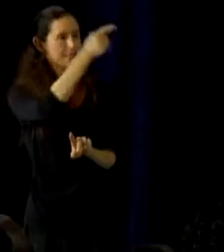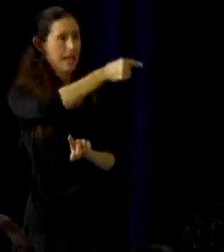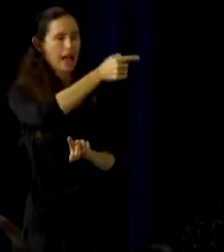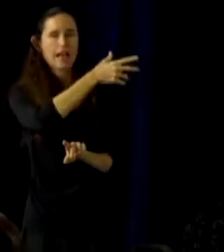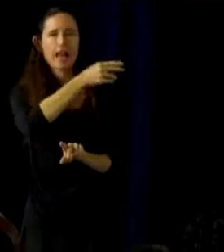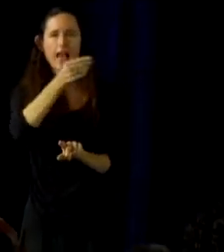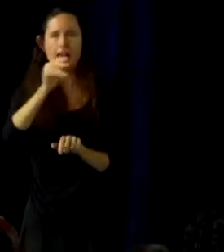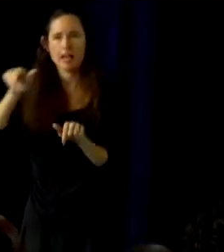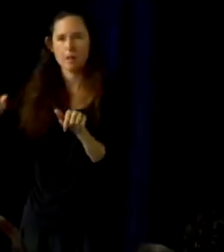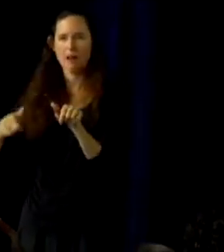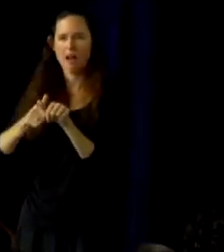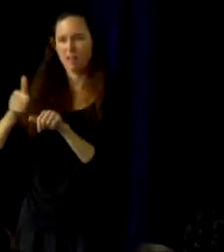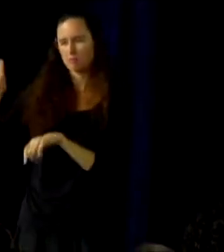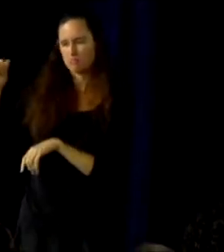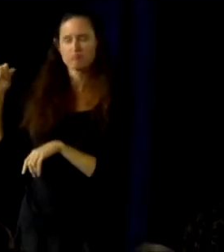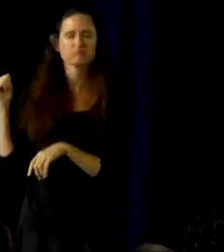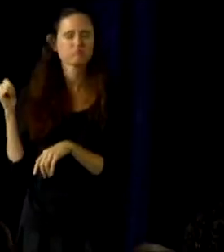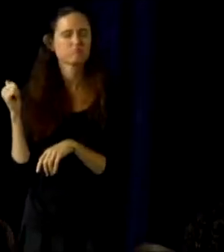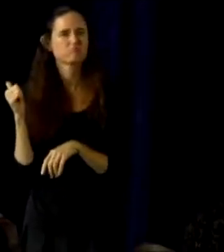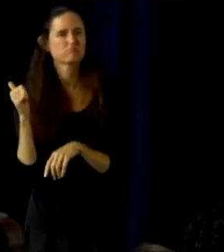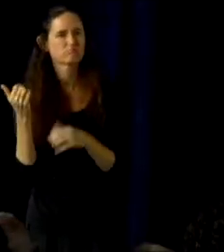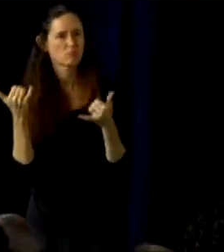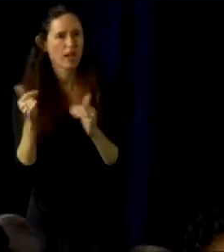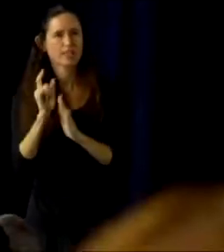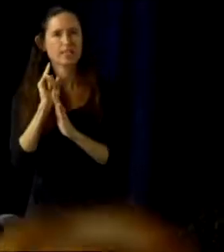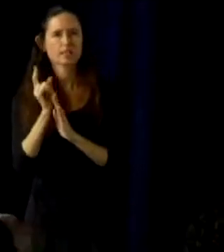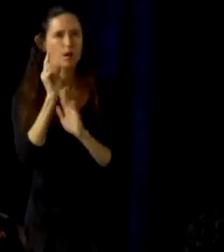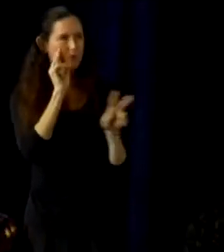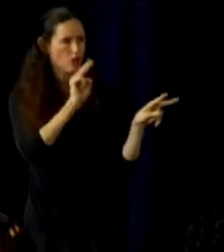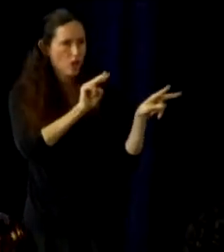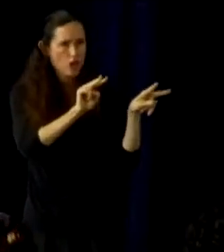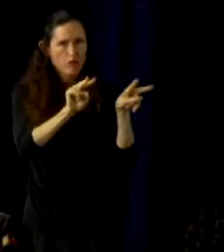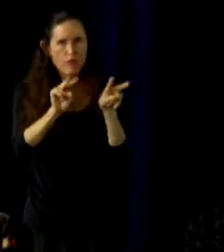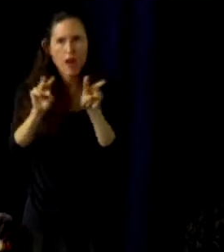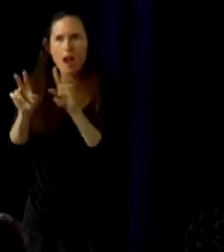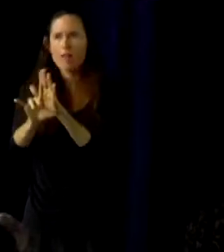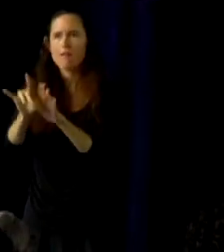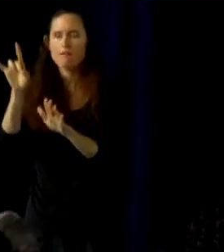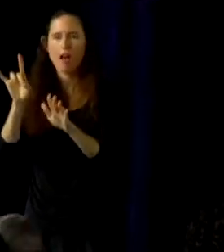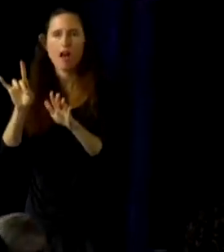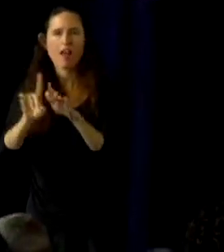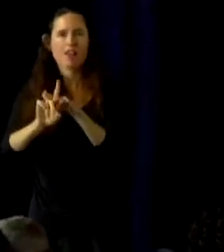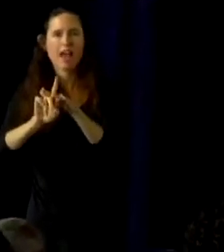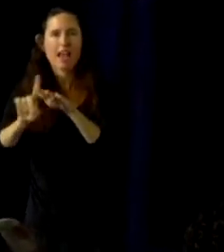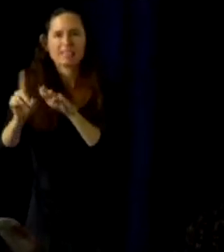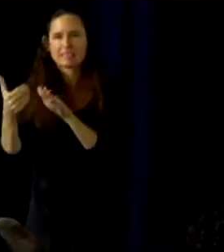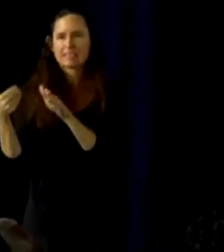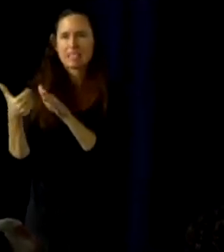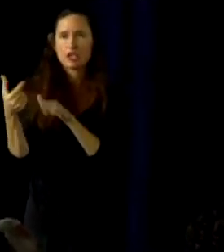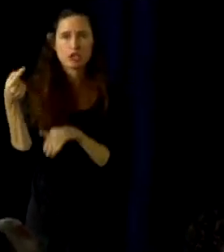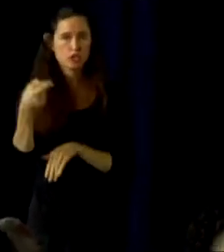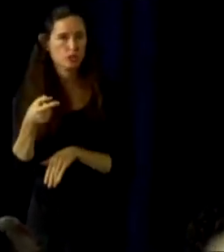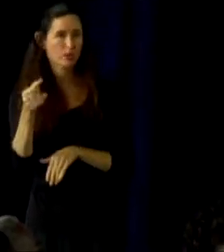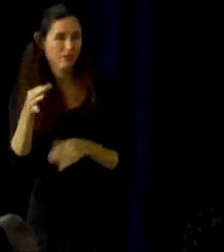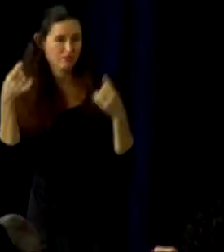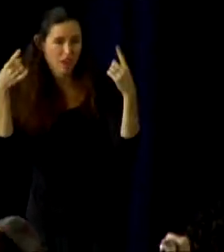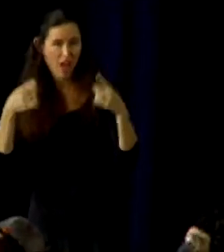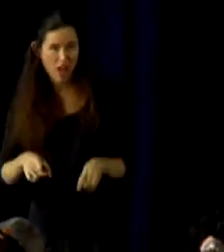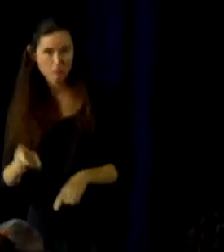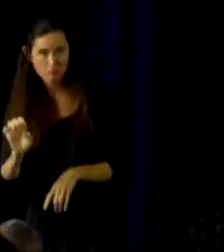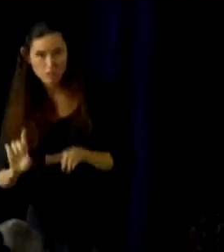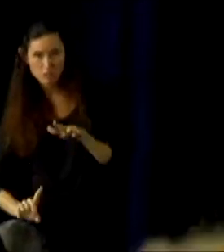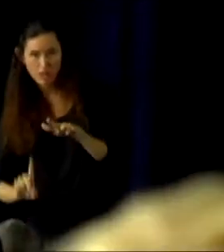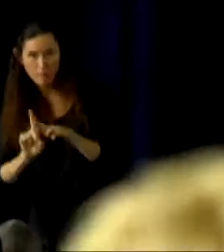exits behind the stage. Again, take a moment to locate the exit nearest you, and in the unlikely event you are asked to leave